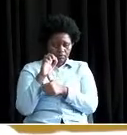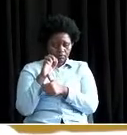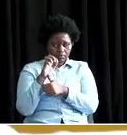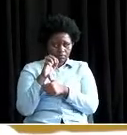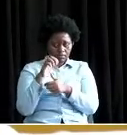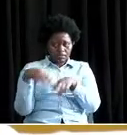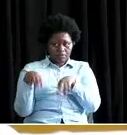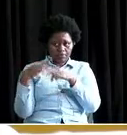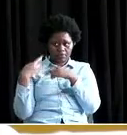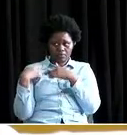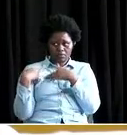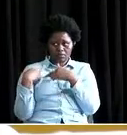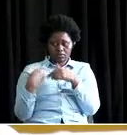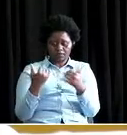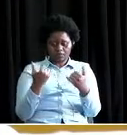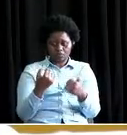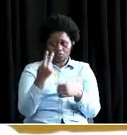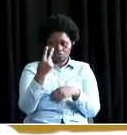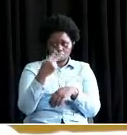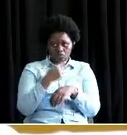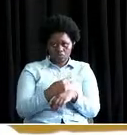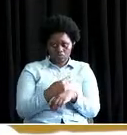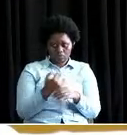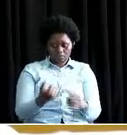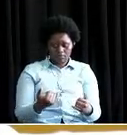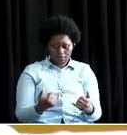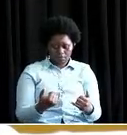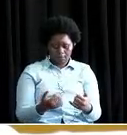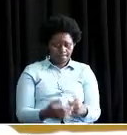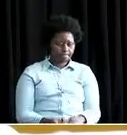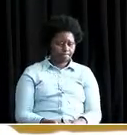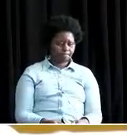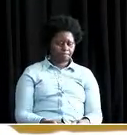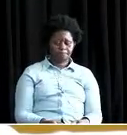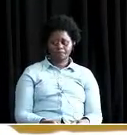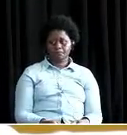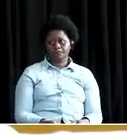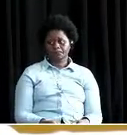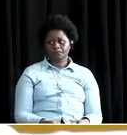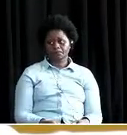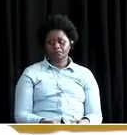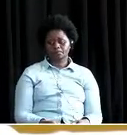had to deal with them for 2 days. Today, Speaker,